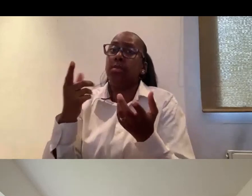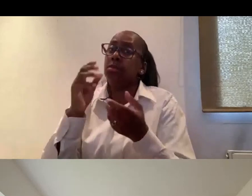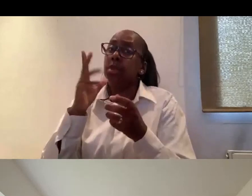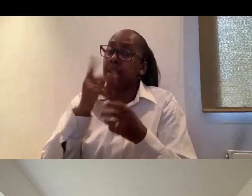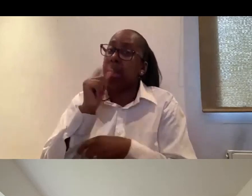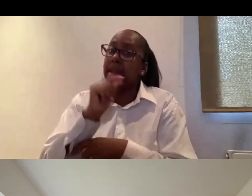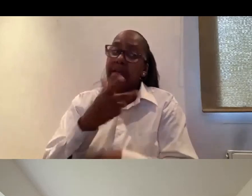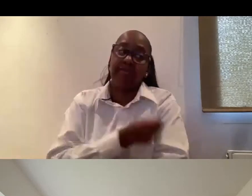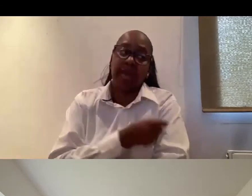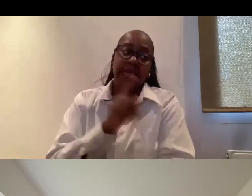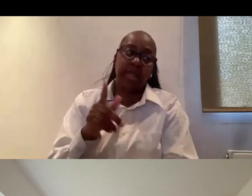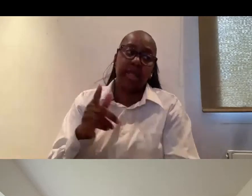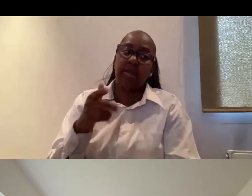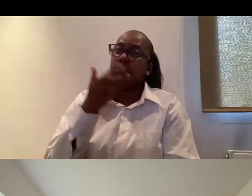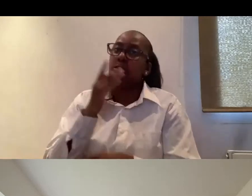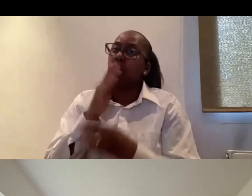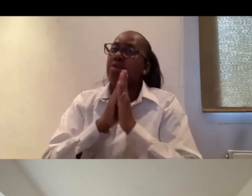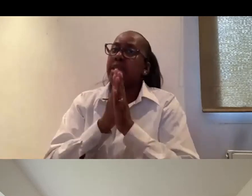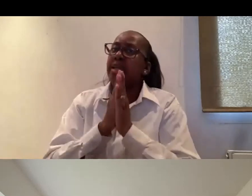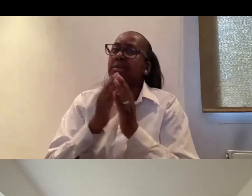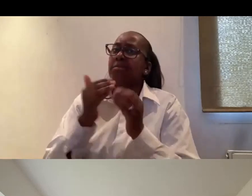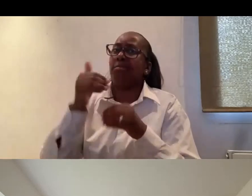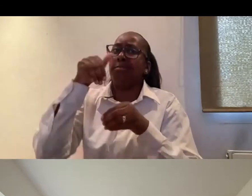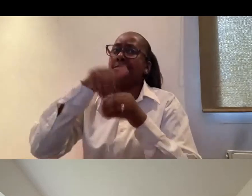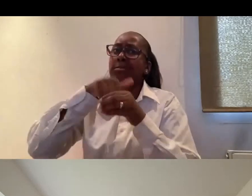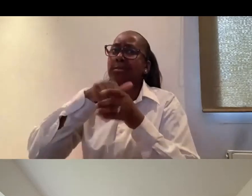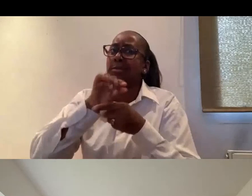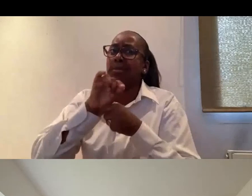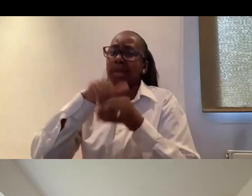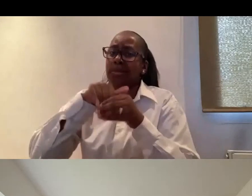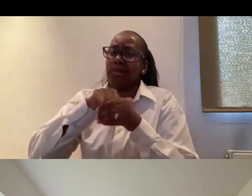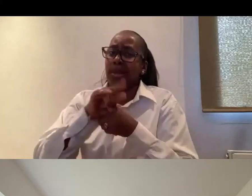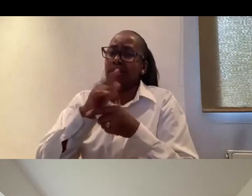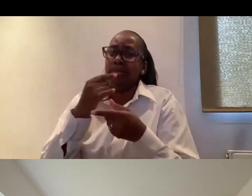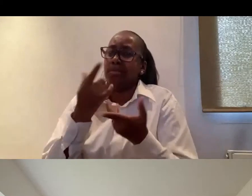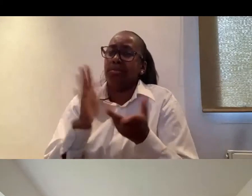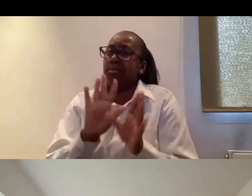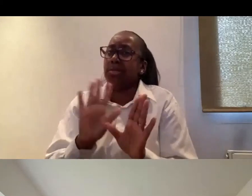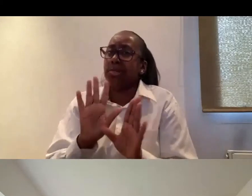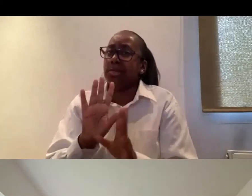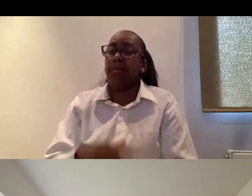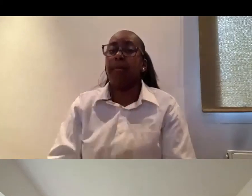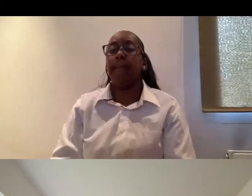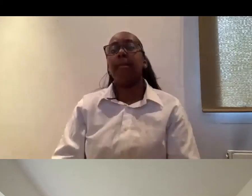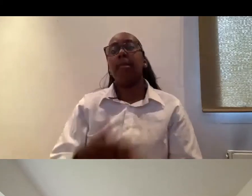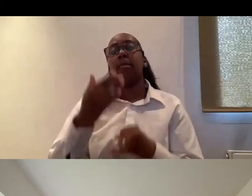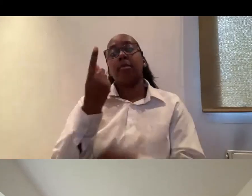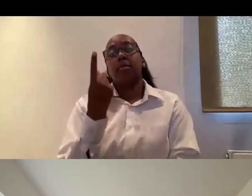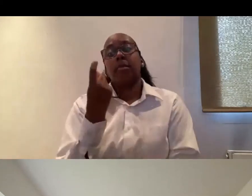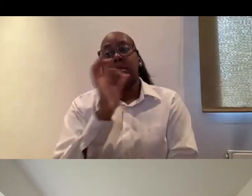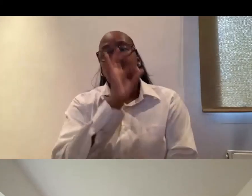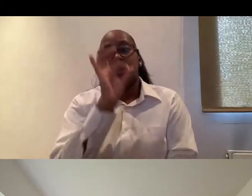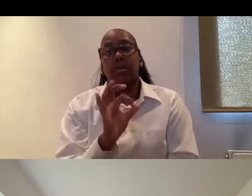have the vaccine. There are no religious contraindications to vaccination. And the last question is